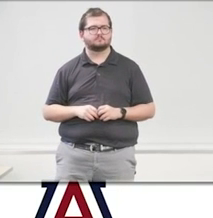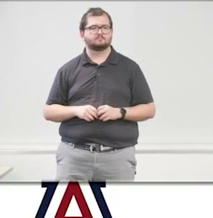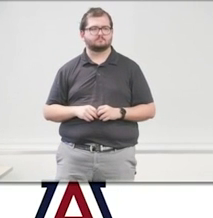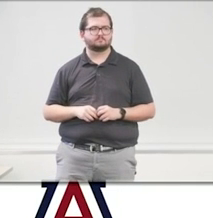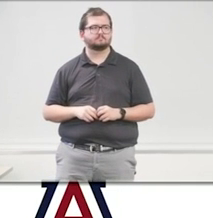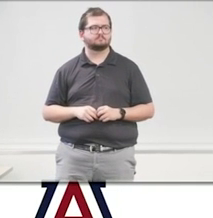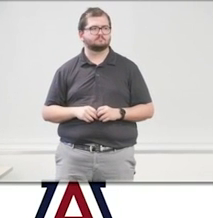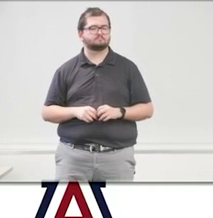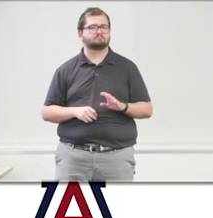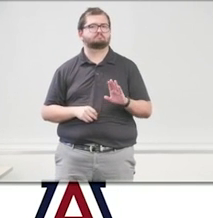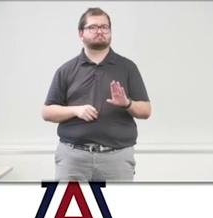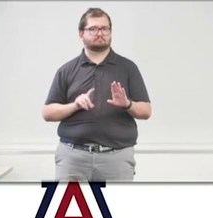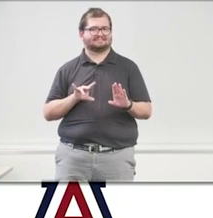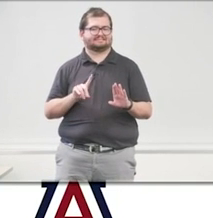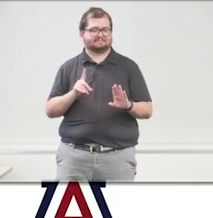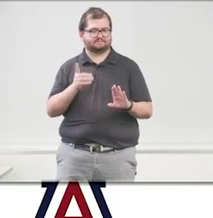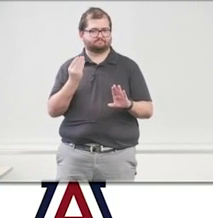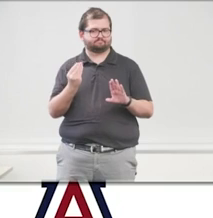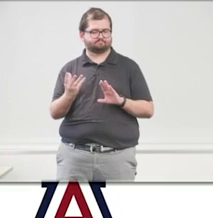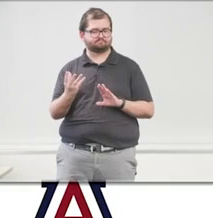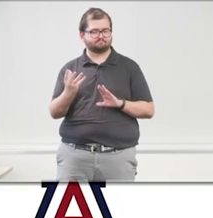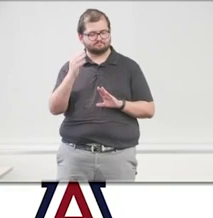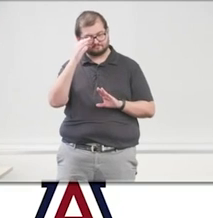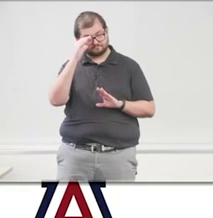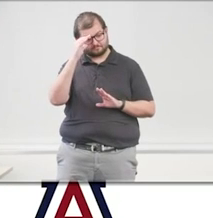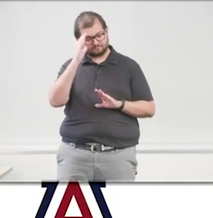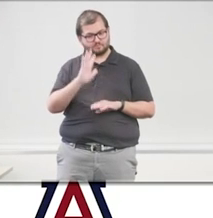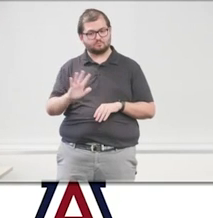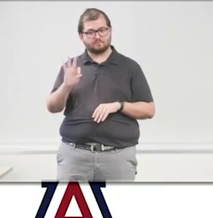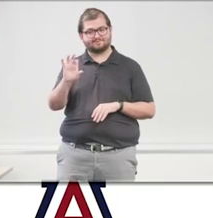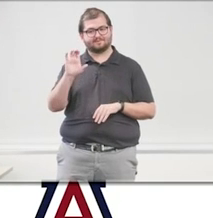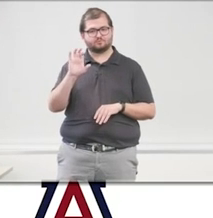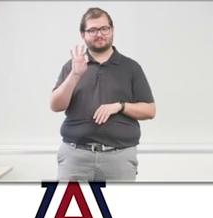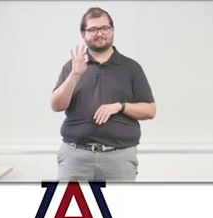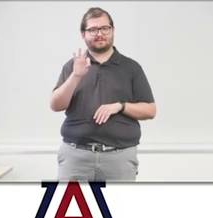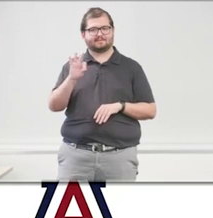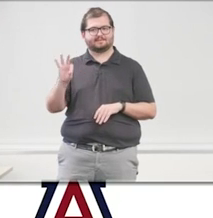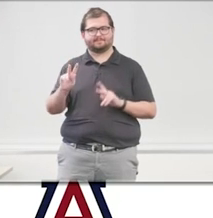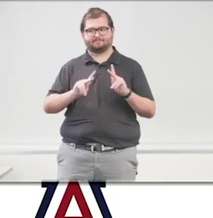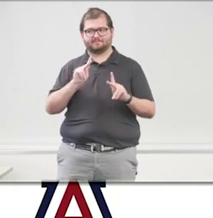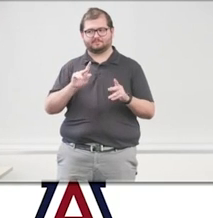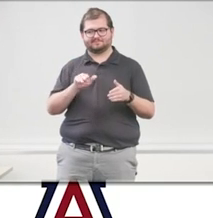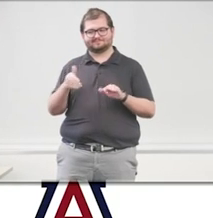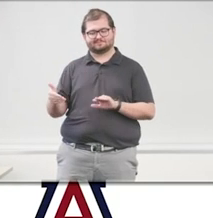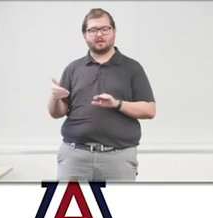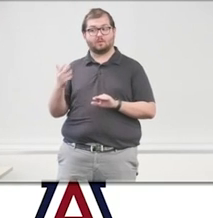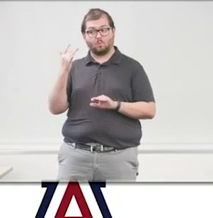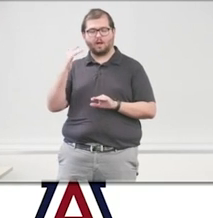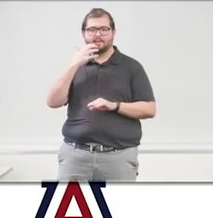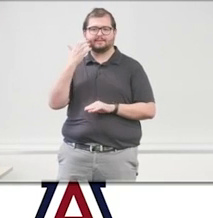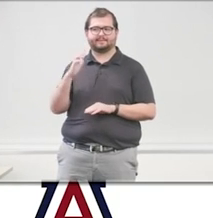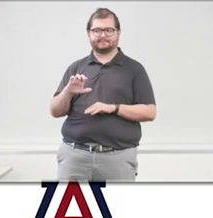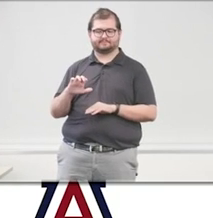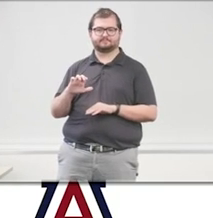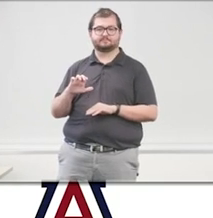I did want to stop and mention that last year, around 990 people died from heat. And we know that the majority of